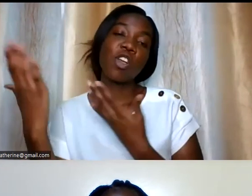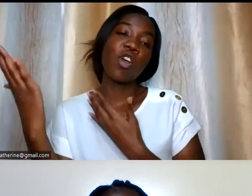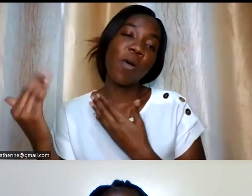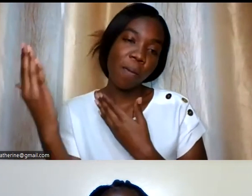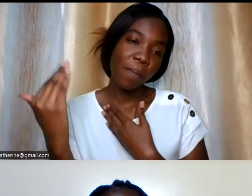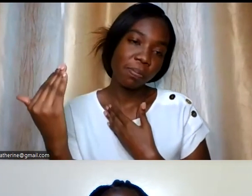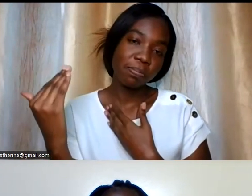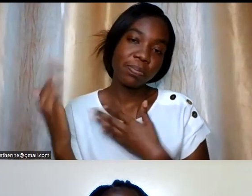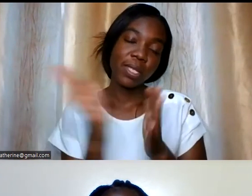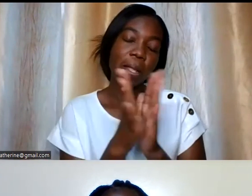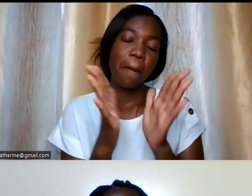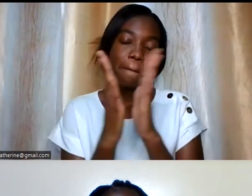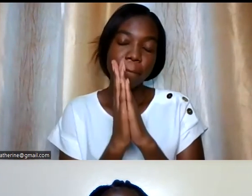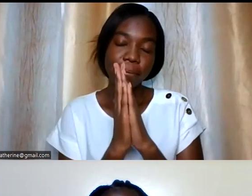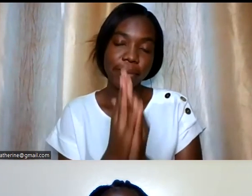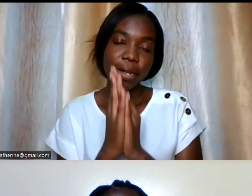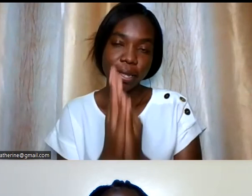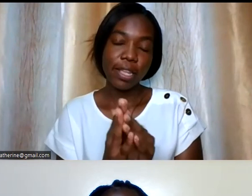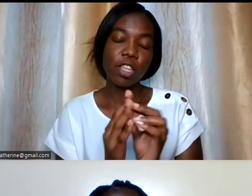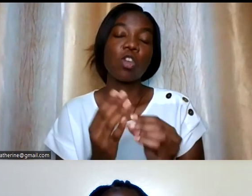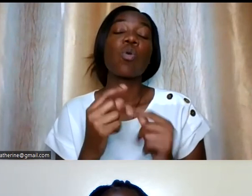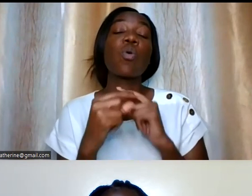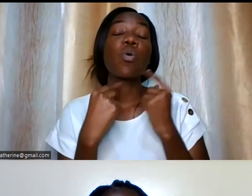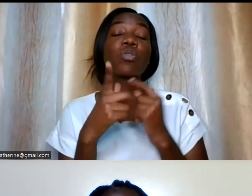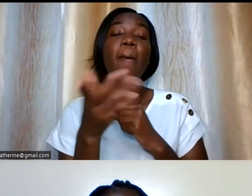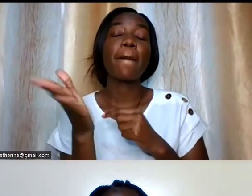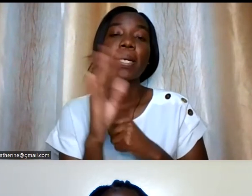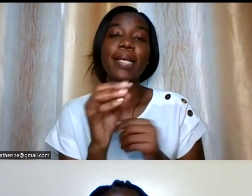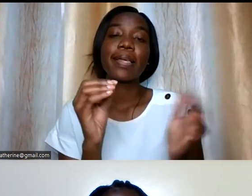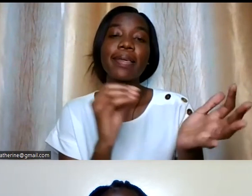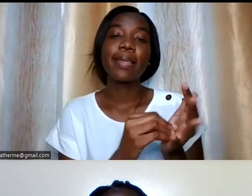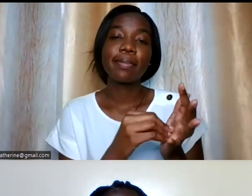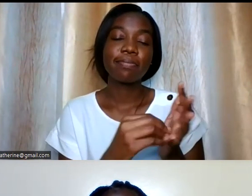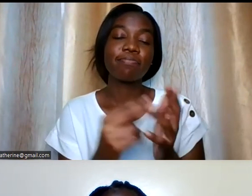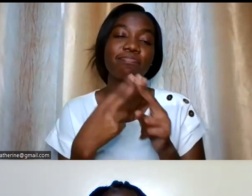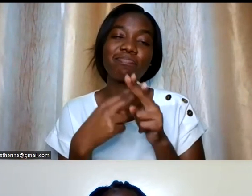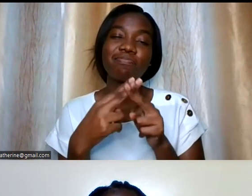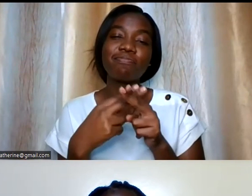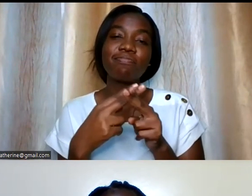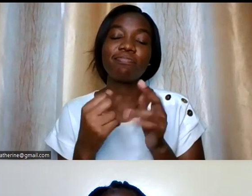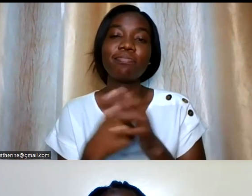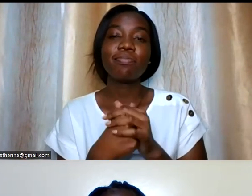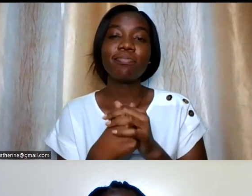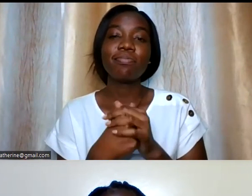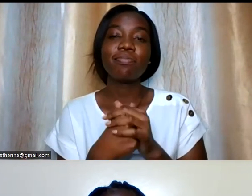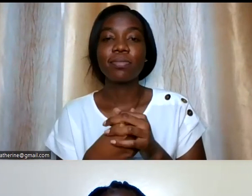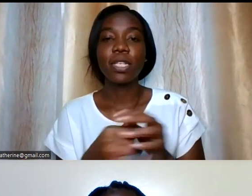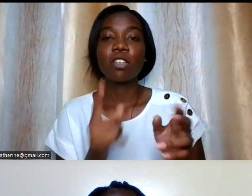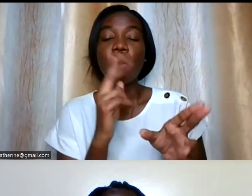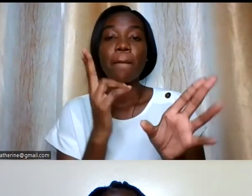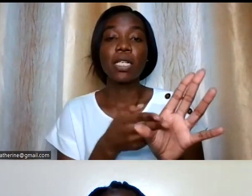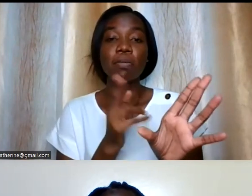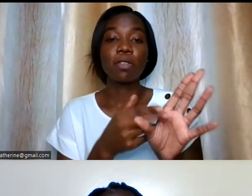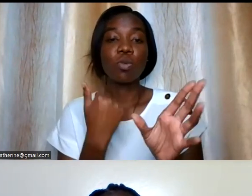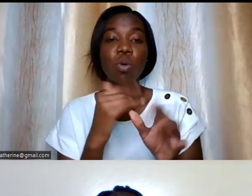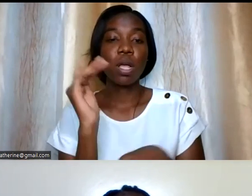pray to host you back again soon. For the participants who are asking